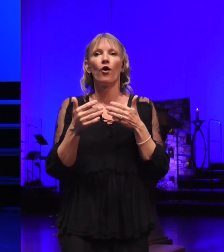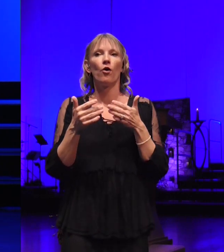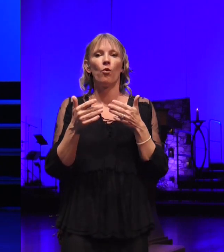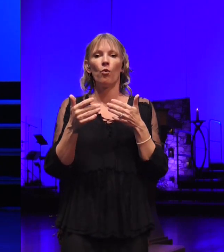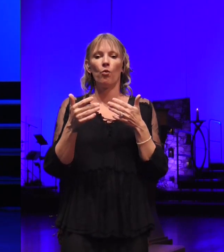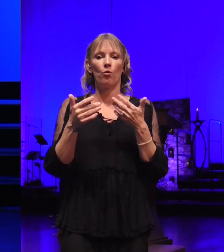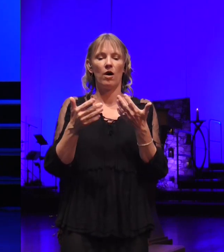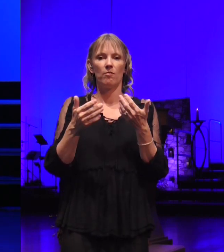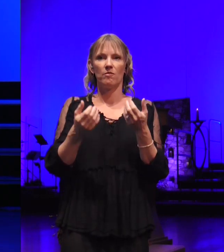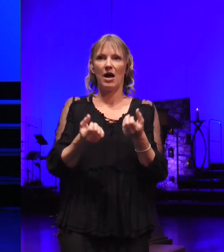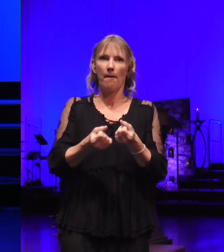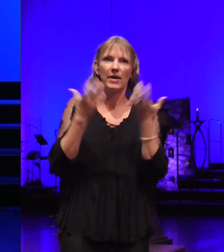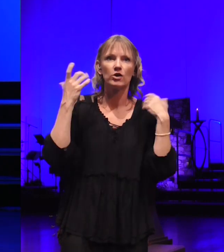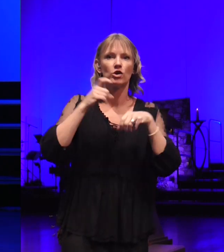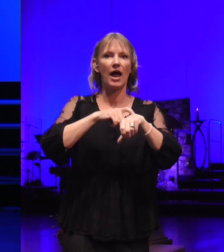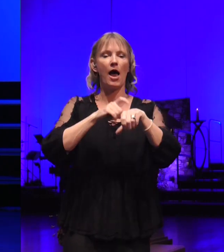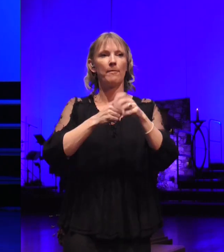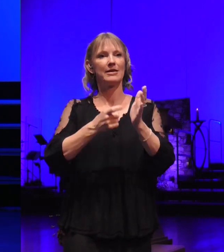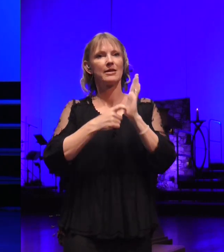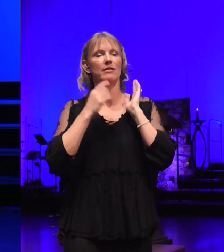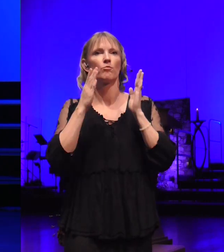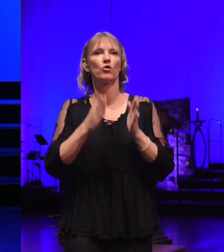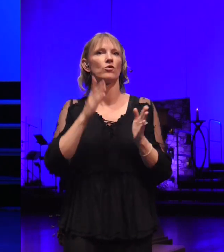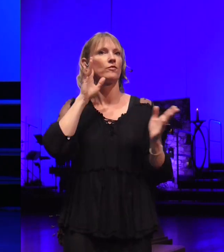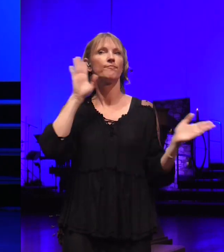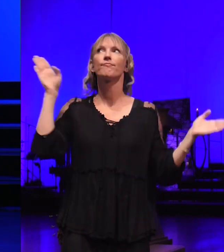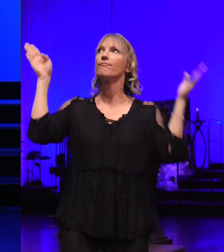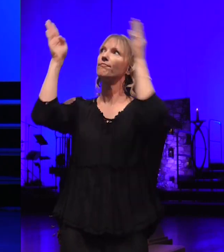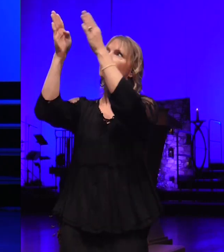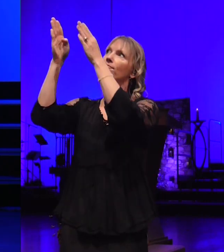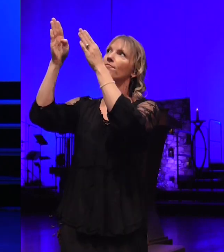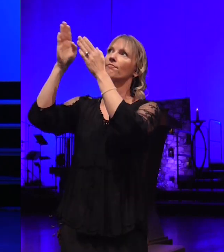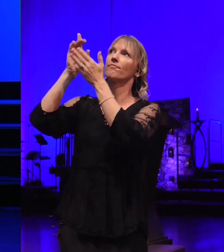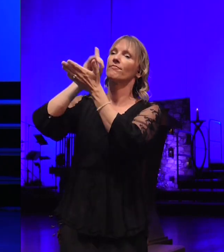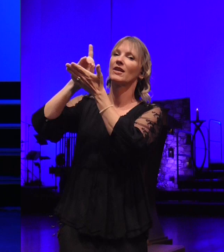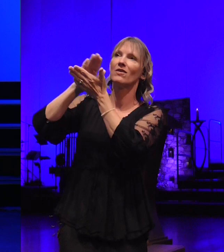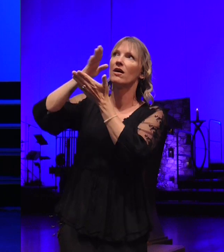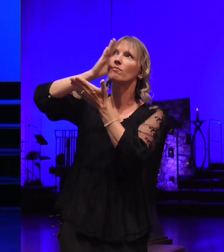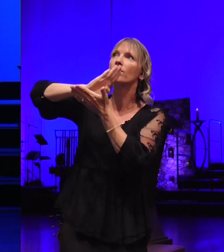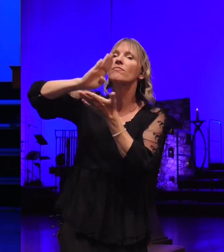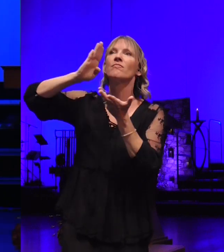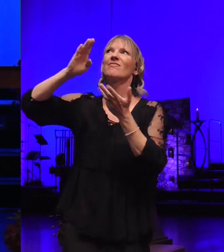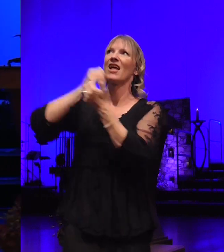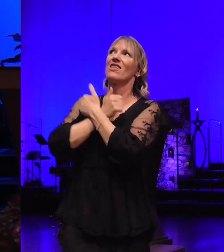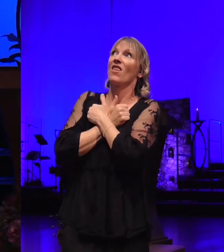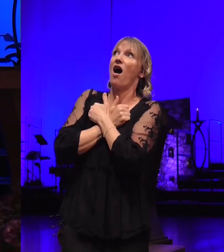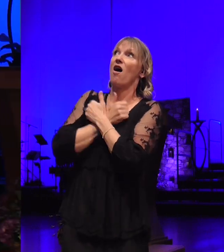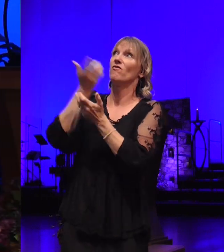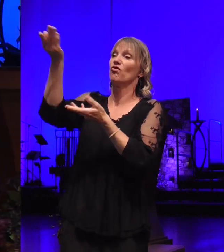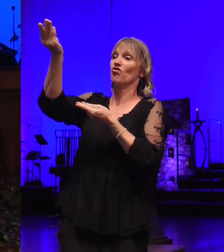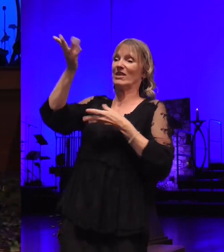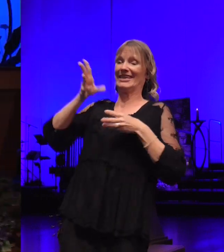it takes anyone to turn to the divine. The love that comes to them is the same.